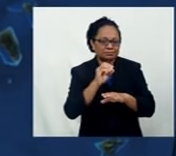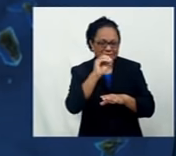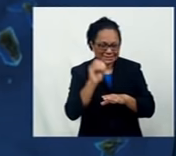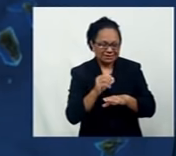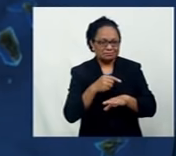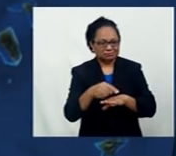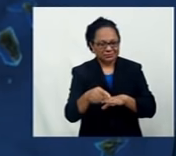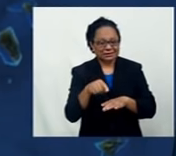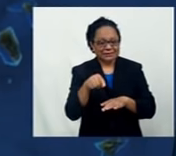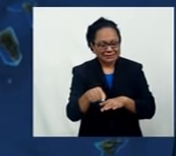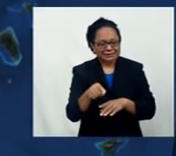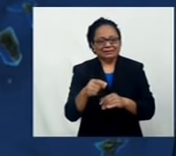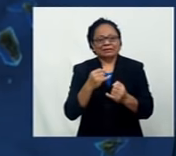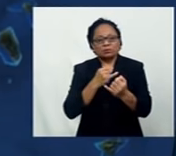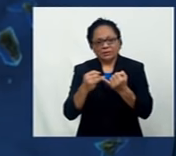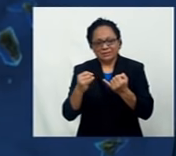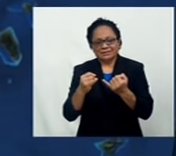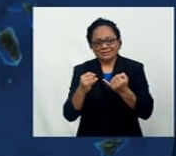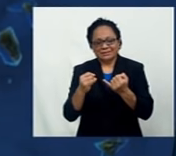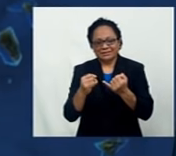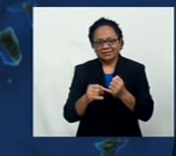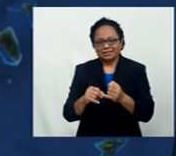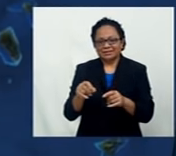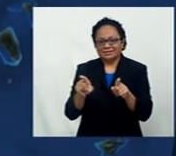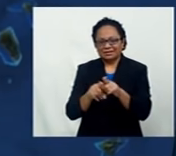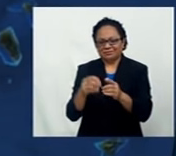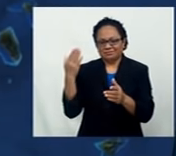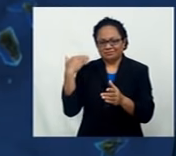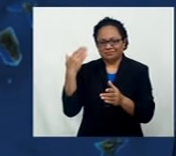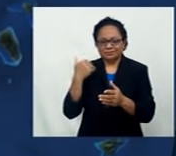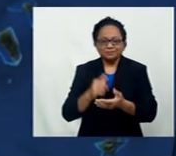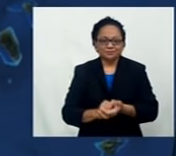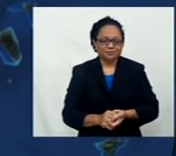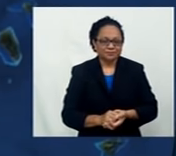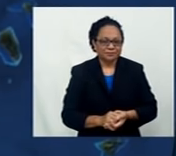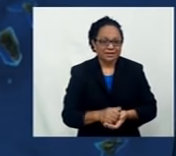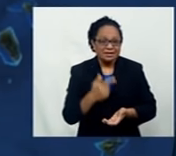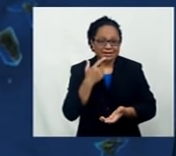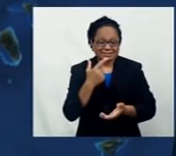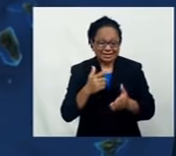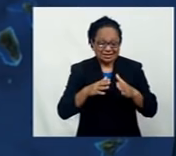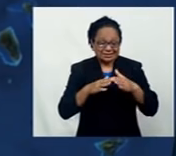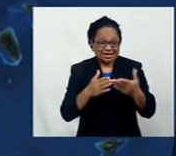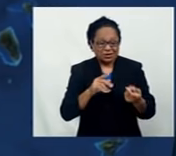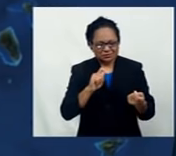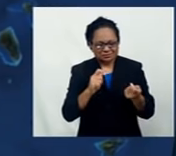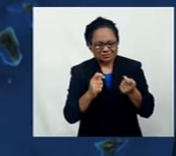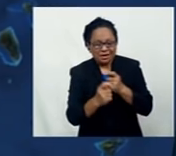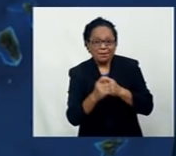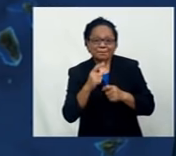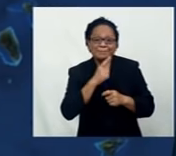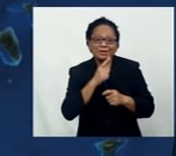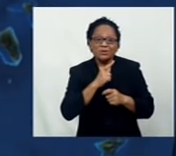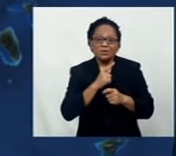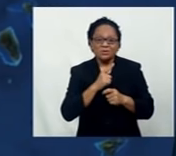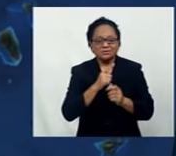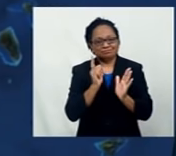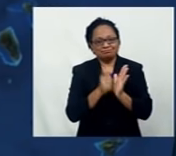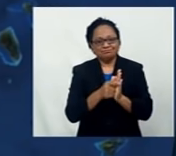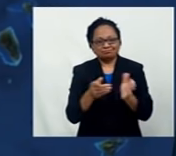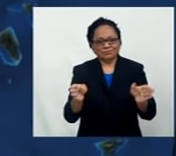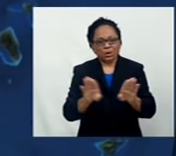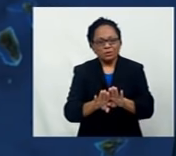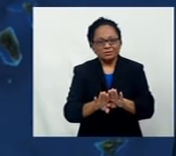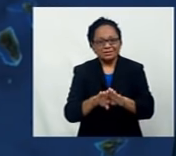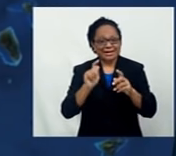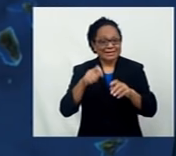worst since September after its central bank delayed a rate hike, shifting gears as the country went into a snap lockdown.